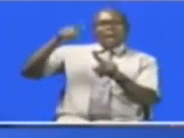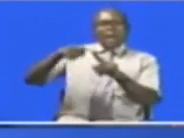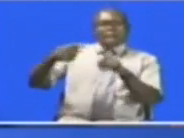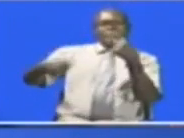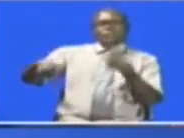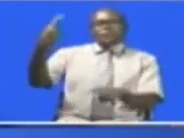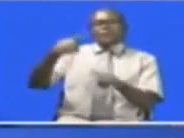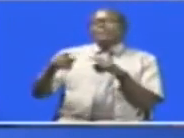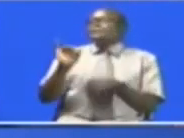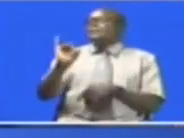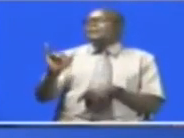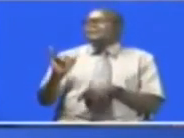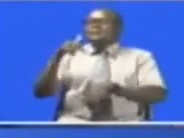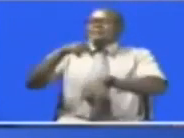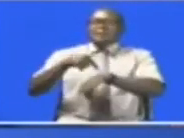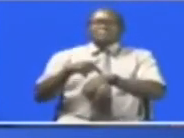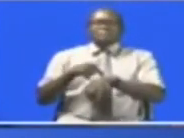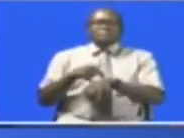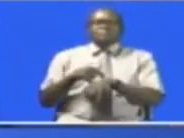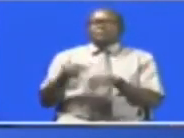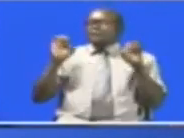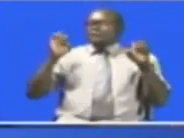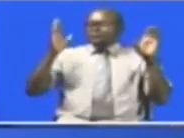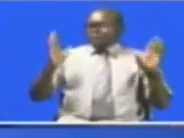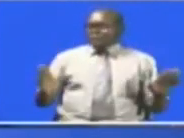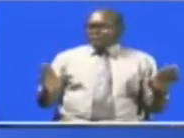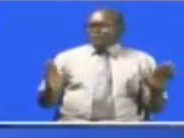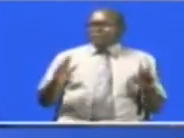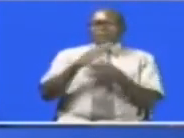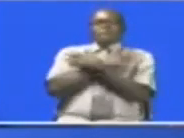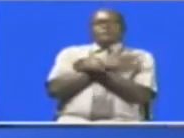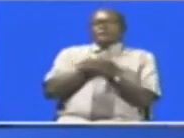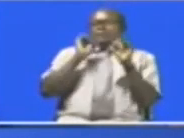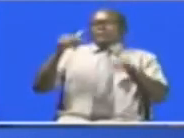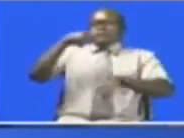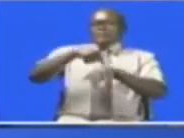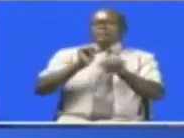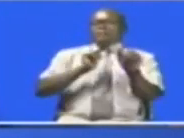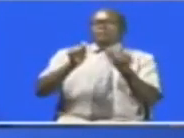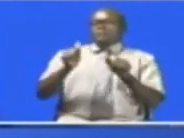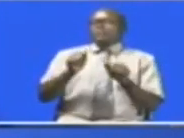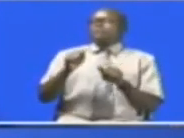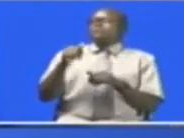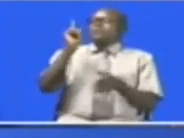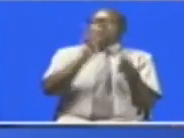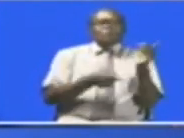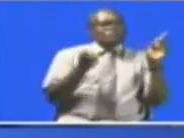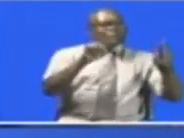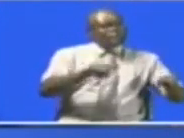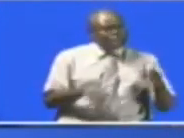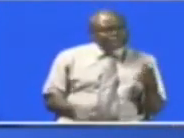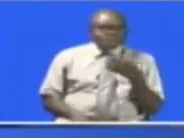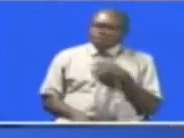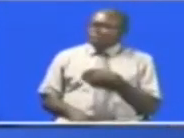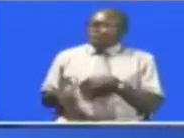at. Okay. But unfortunately, you know, the Ethiopian athletes are not friendly during the competition. Tell us what happened.